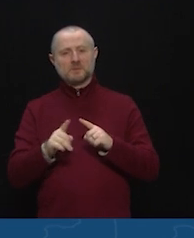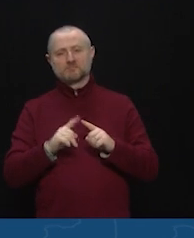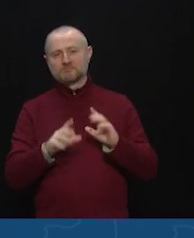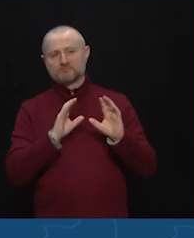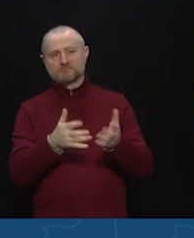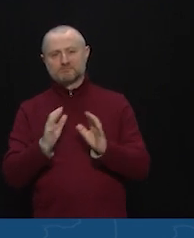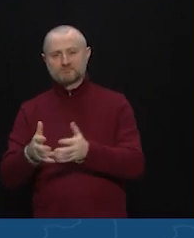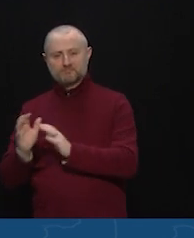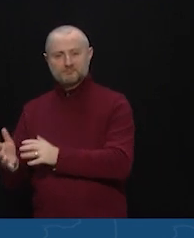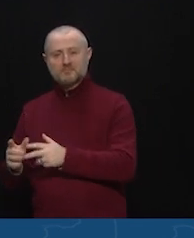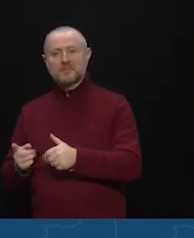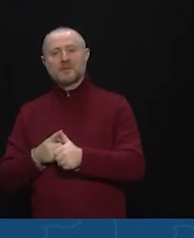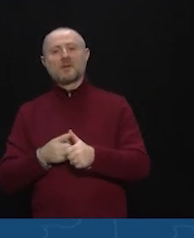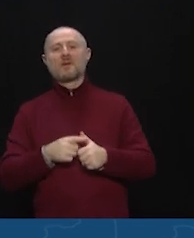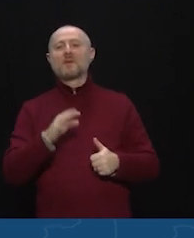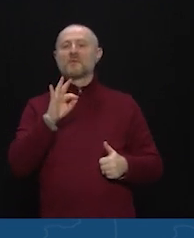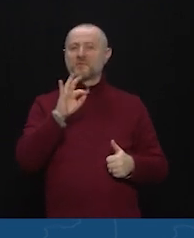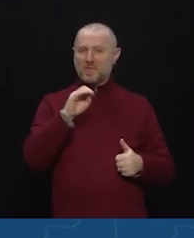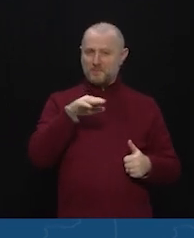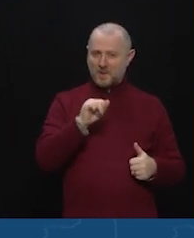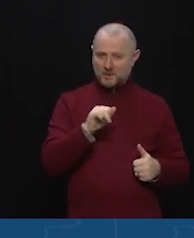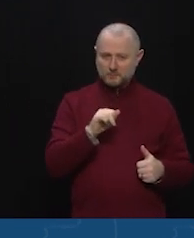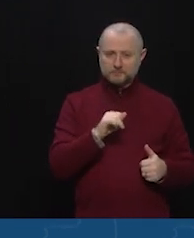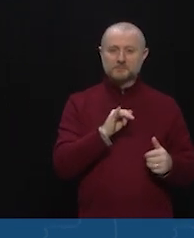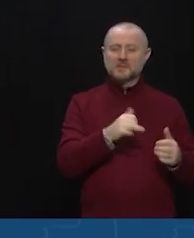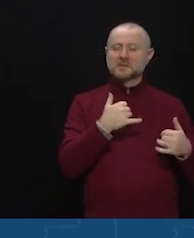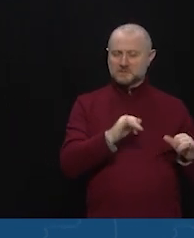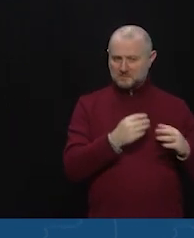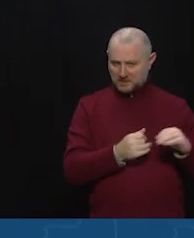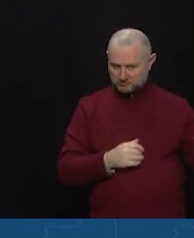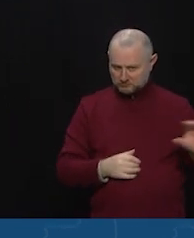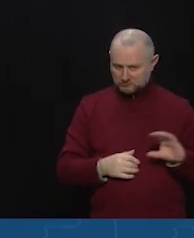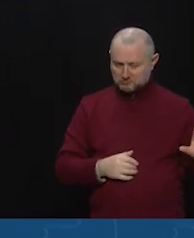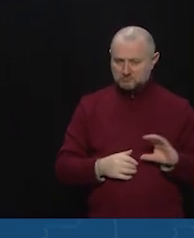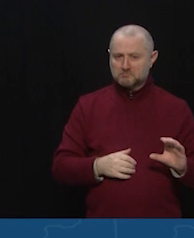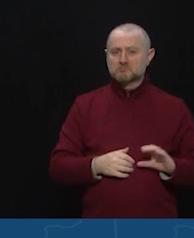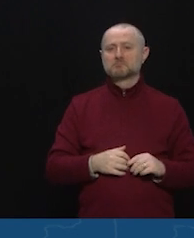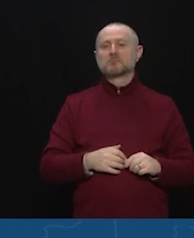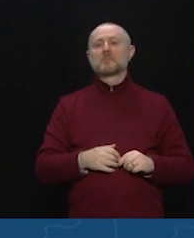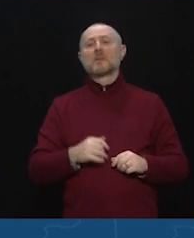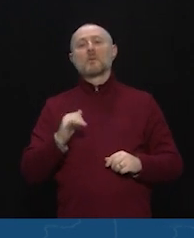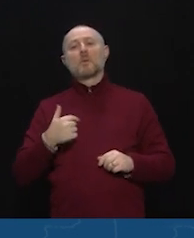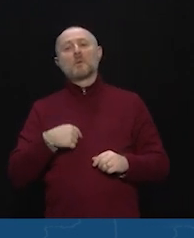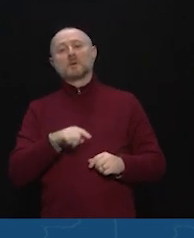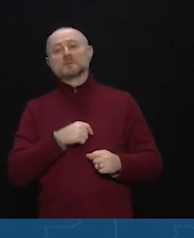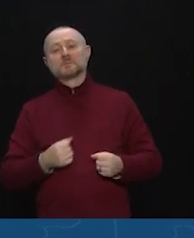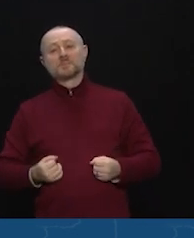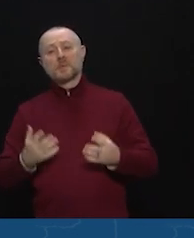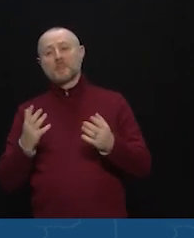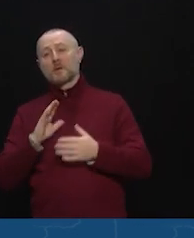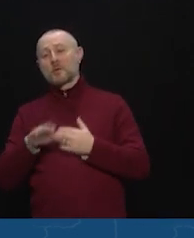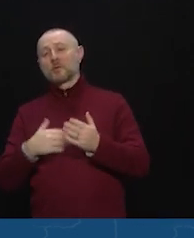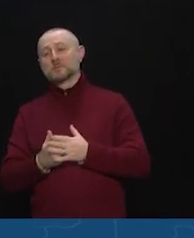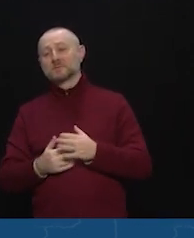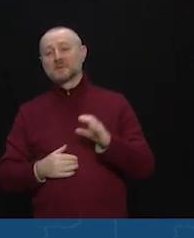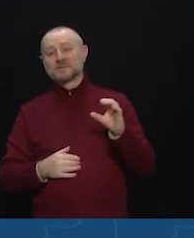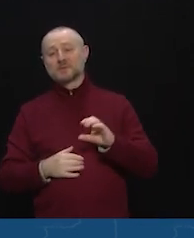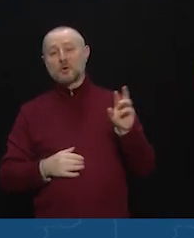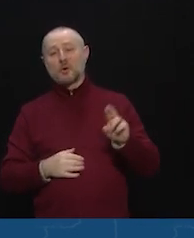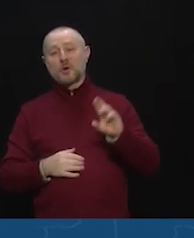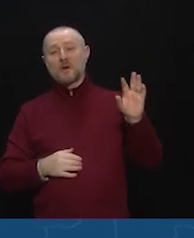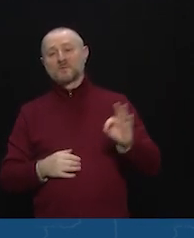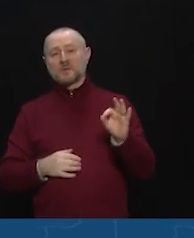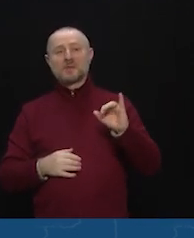This FEMA aid is just still coming in. And we've spent all of the CRF. Again, that's the yellow